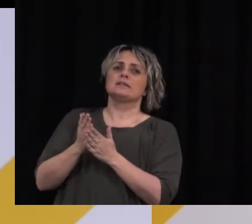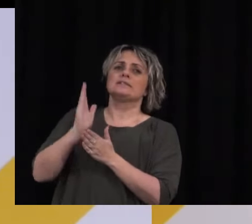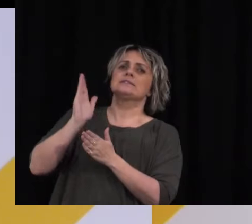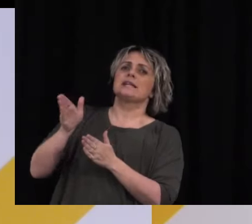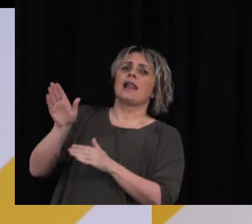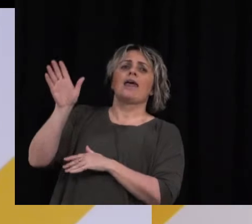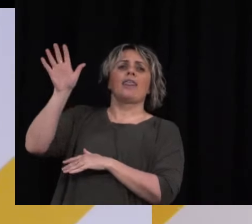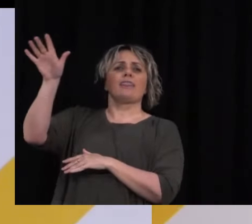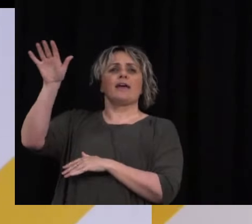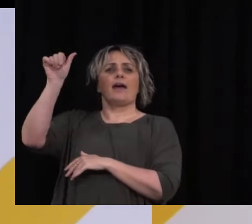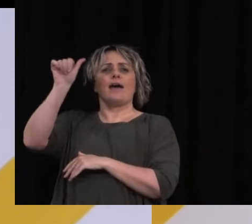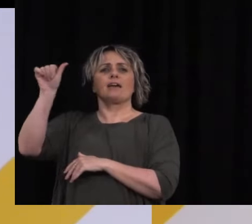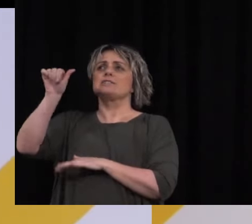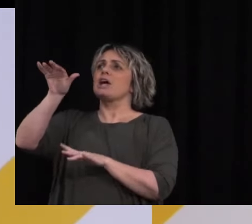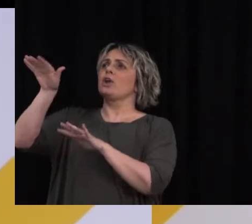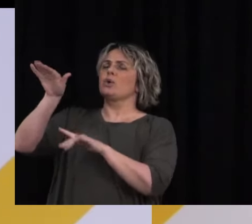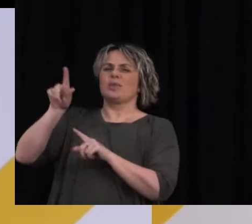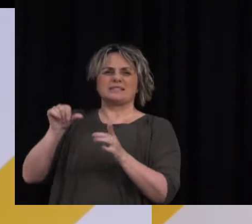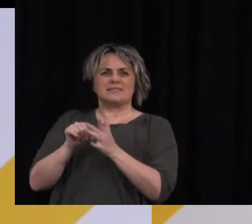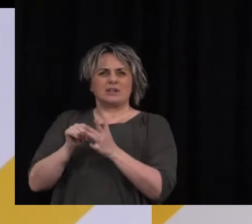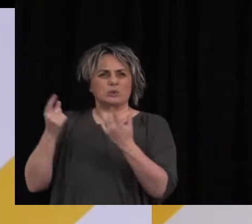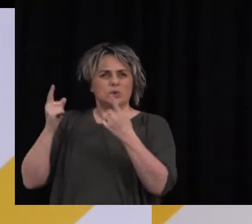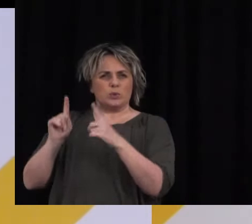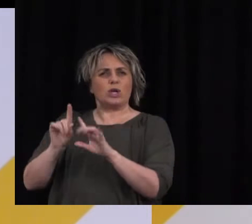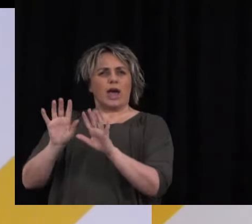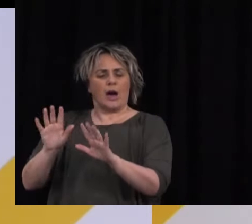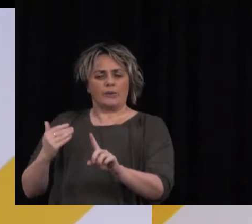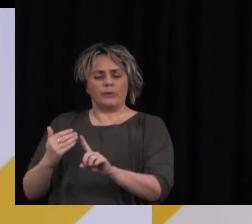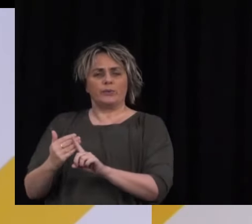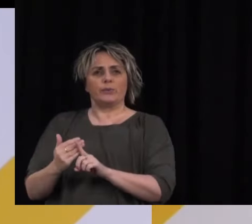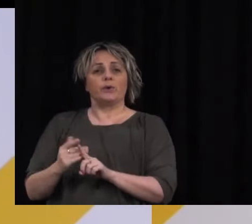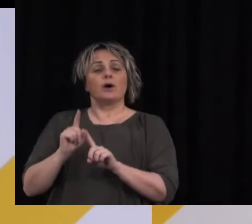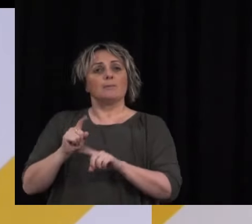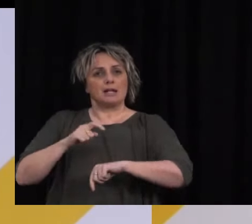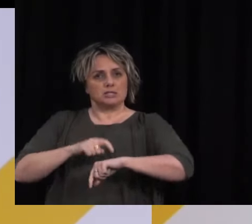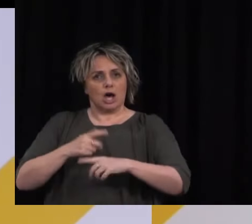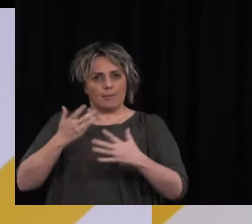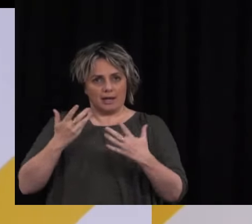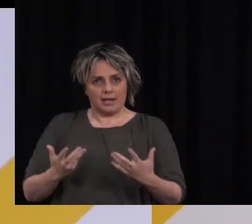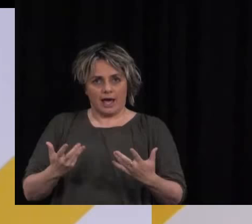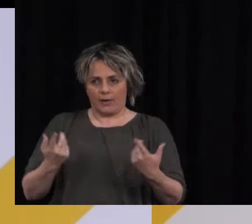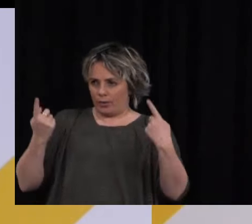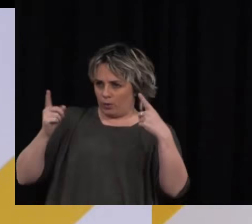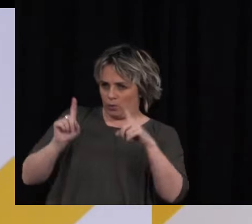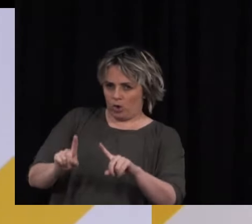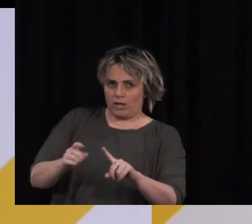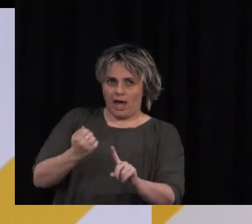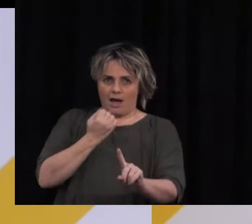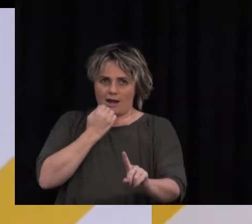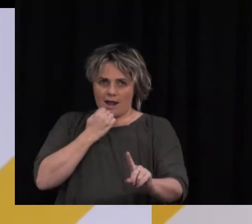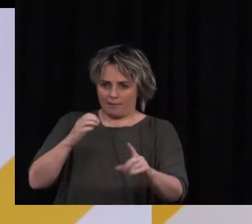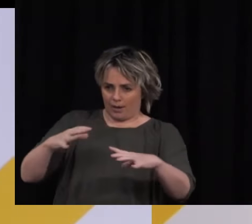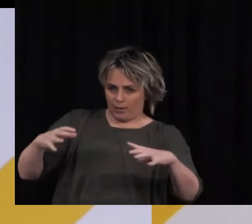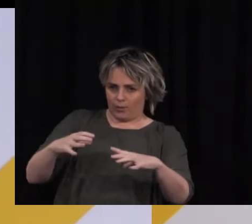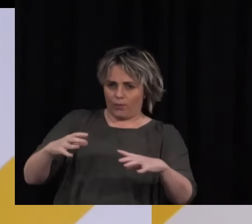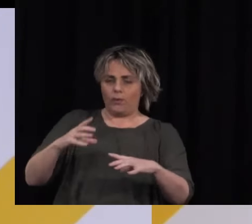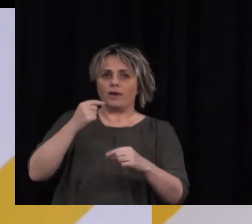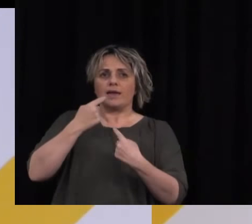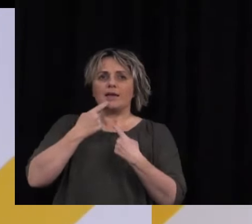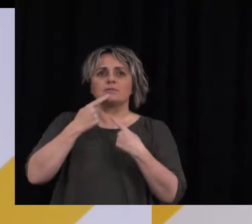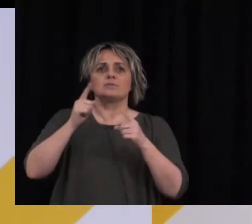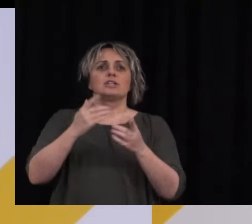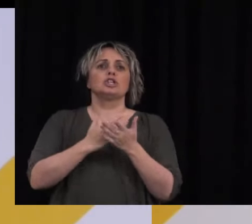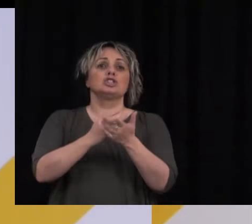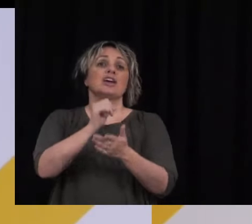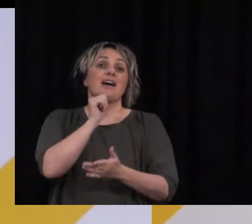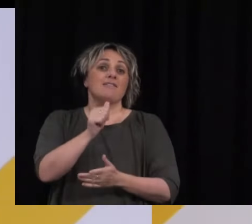quite a difficult section, that we've had enough time now to try and finalise those numbers as best as we're able and to share those, if we can, publicly